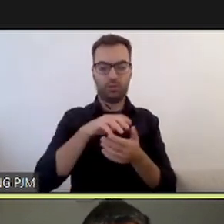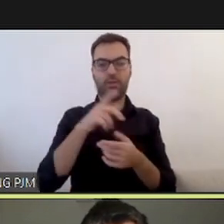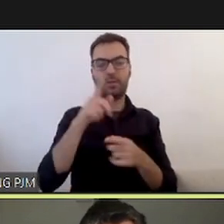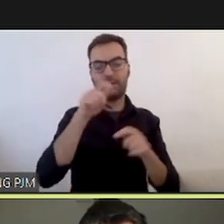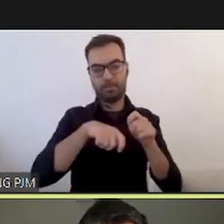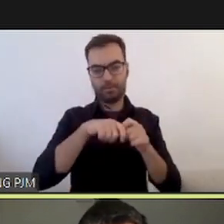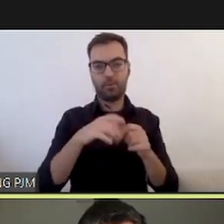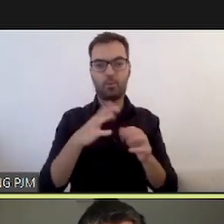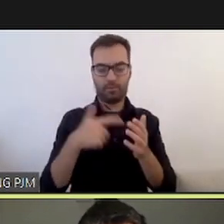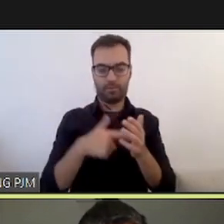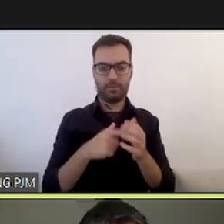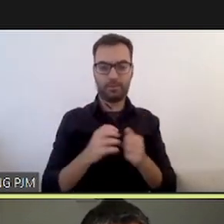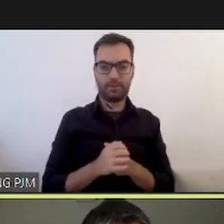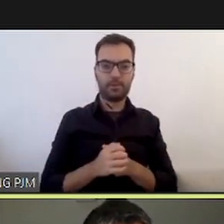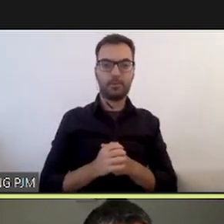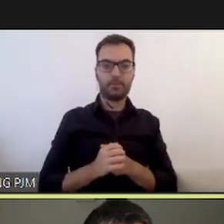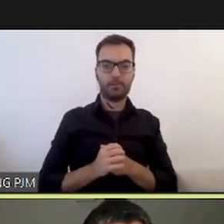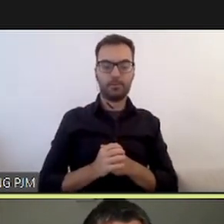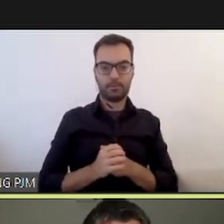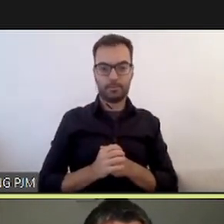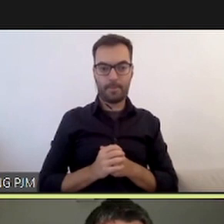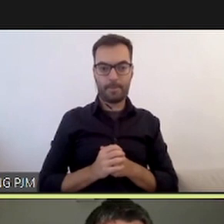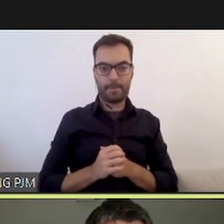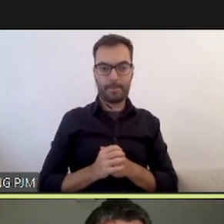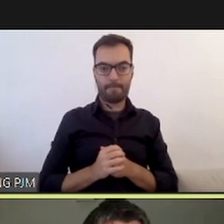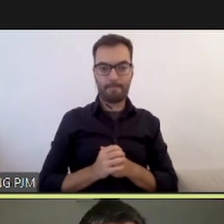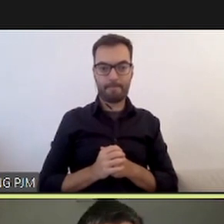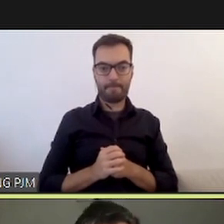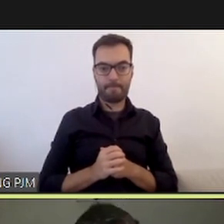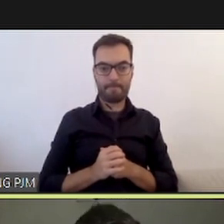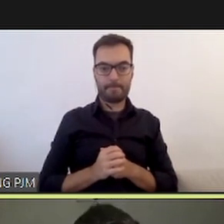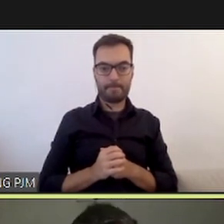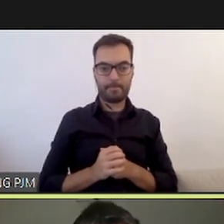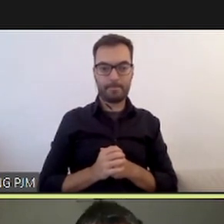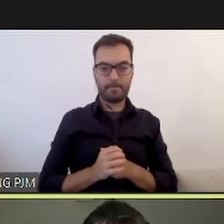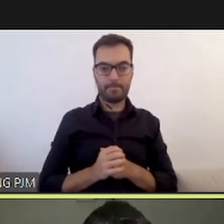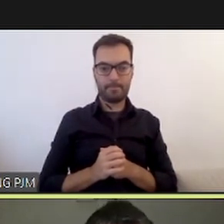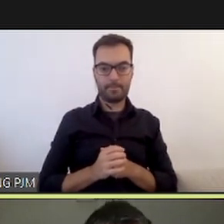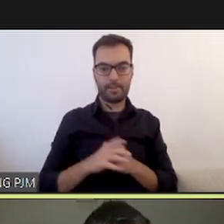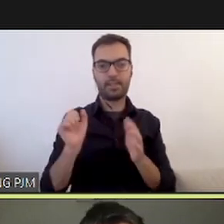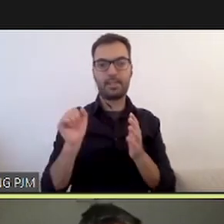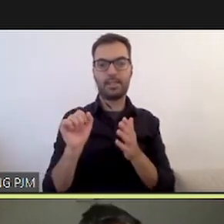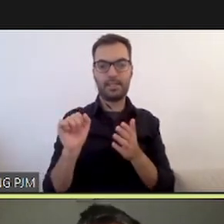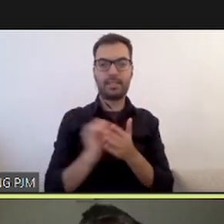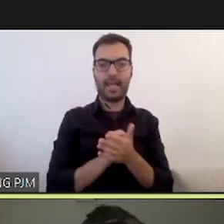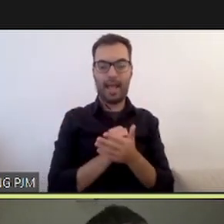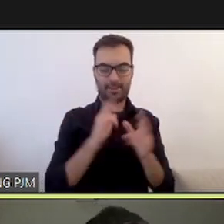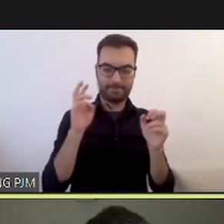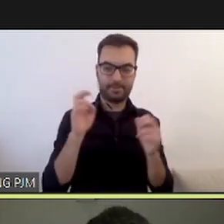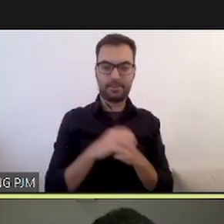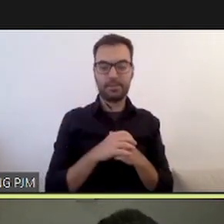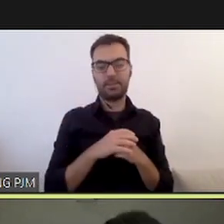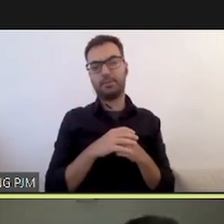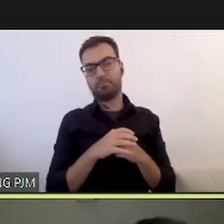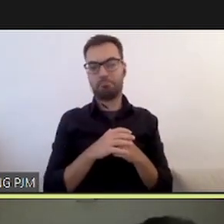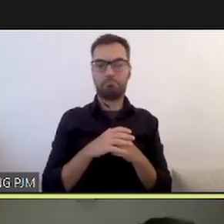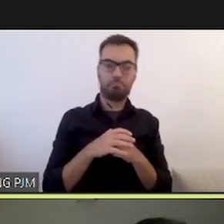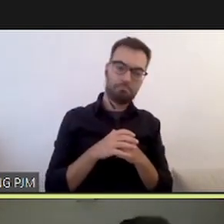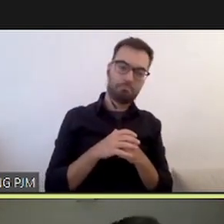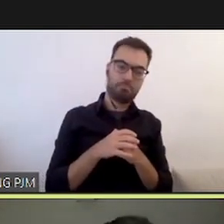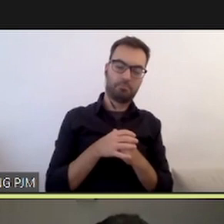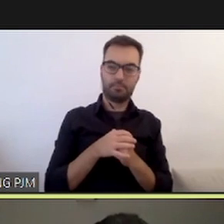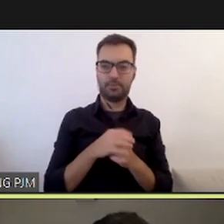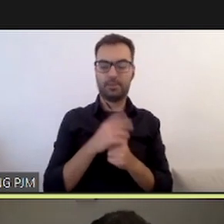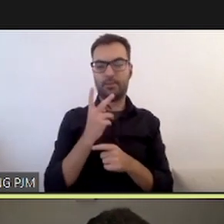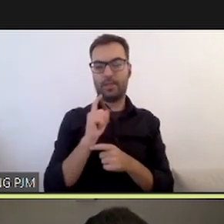So I'm going to the AXA, I'm clicking here, scan this page. It usually takes from